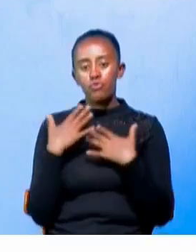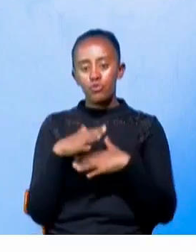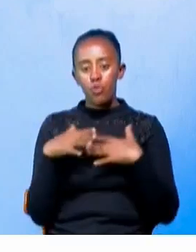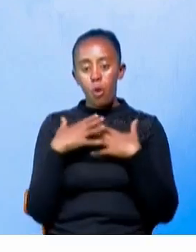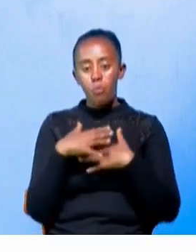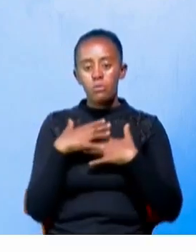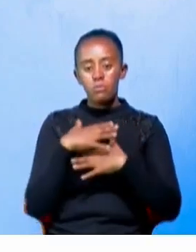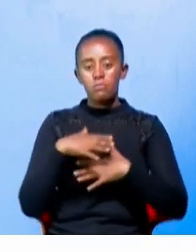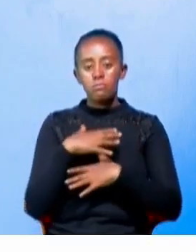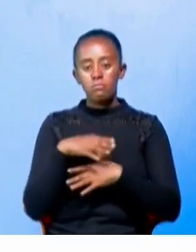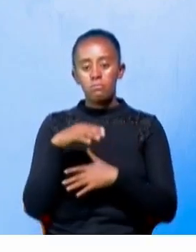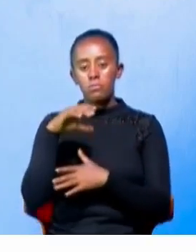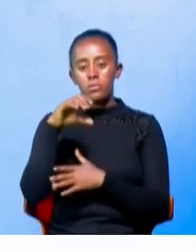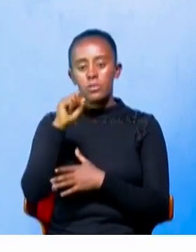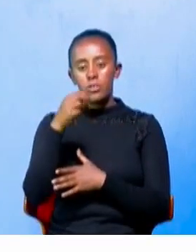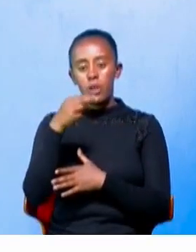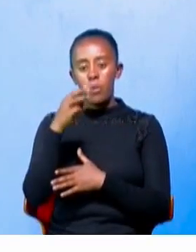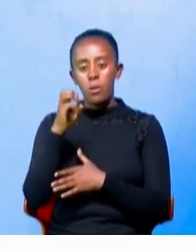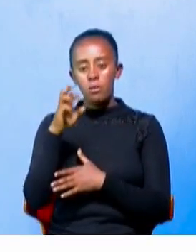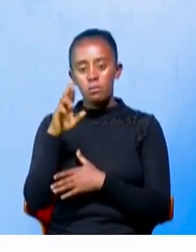shower